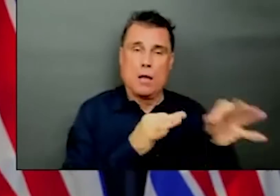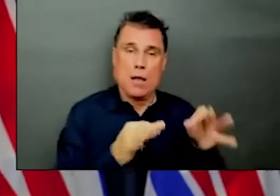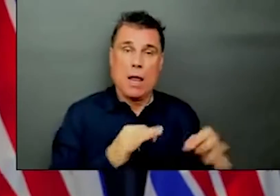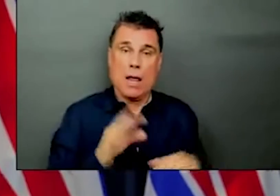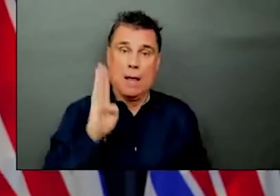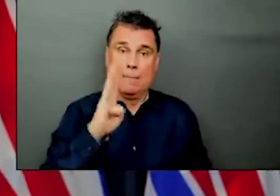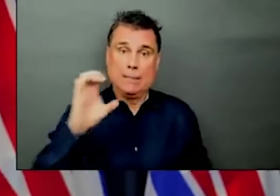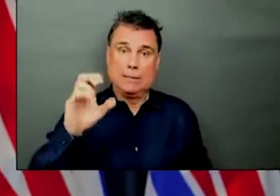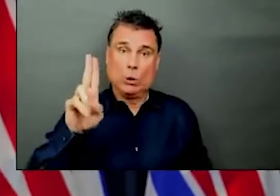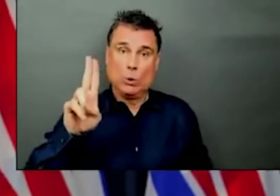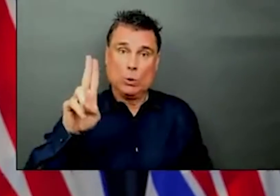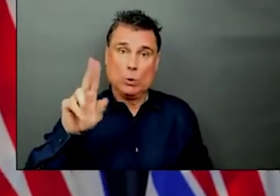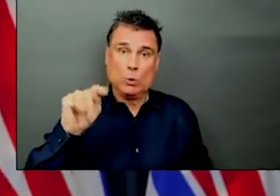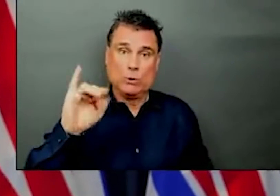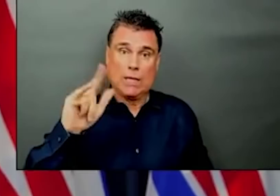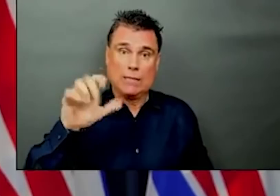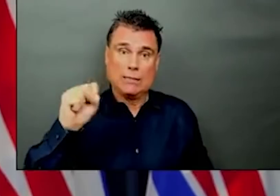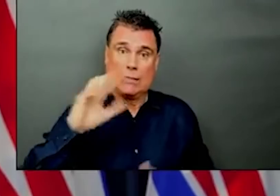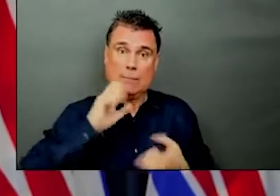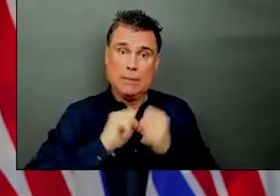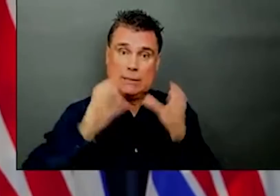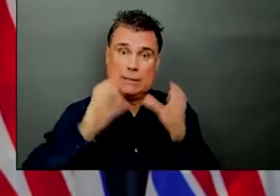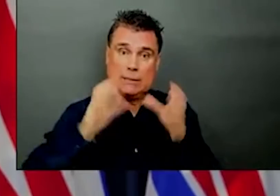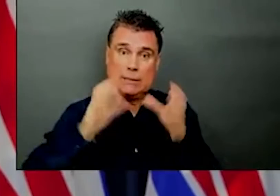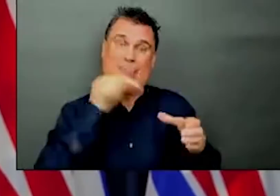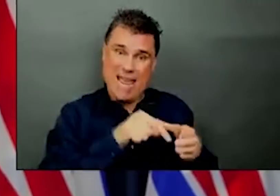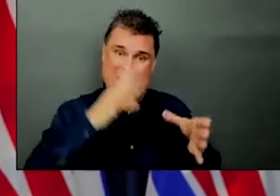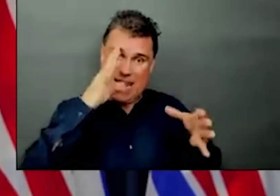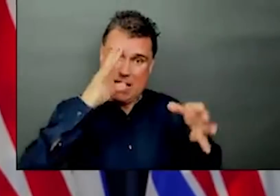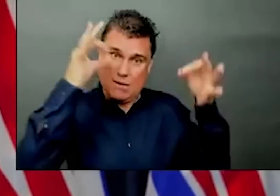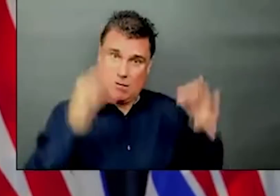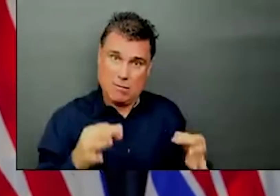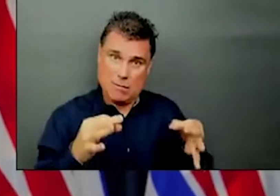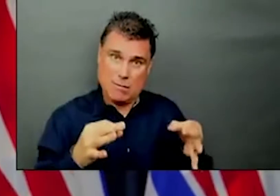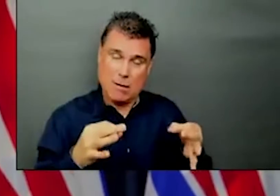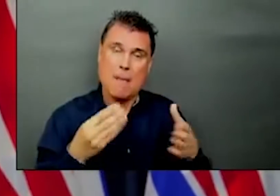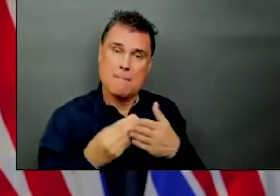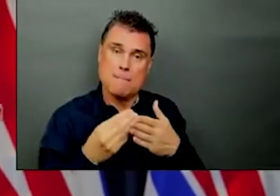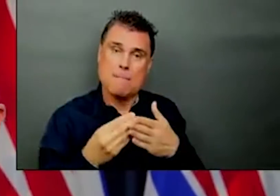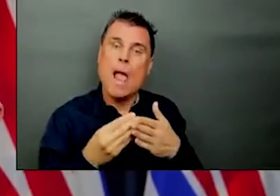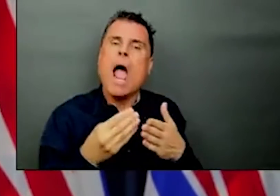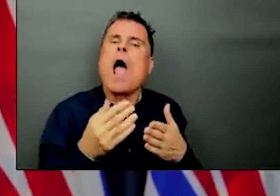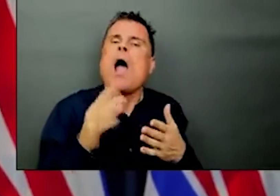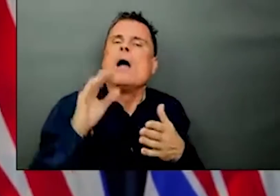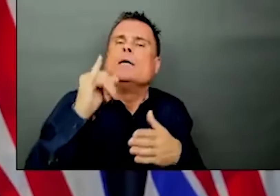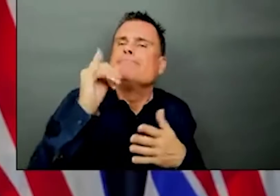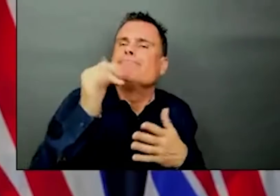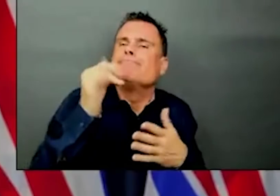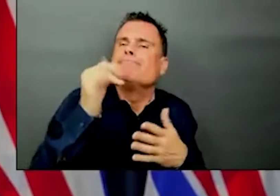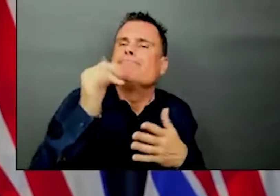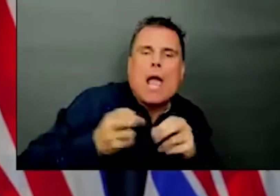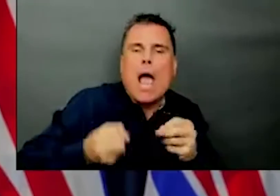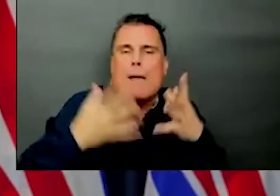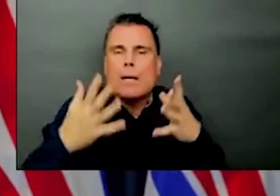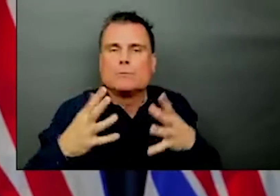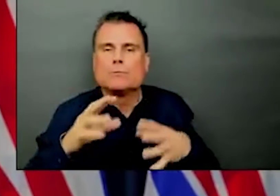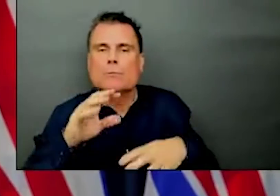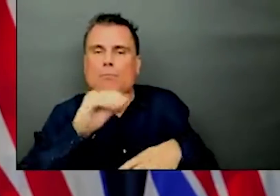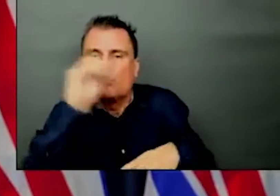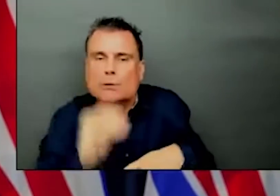rate in place, which will see, because of enhanced care, a reduction on average